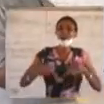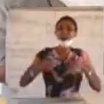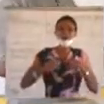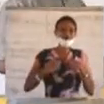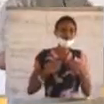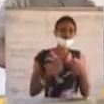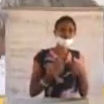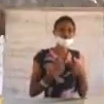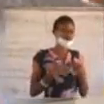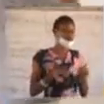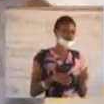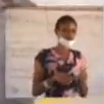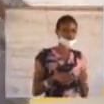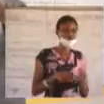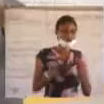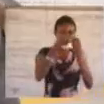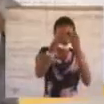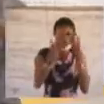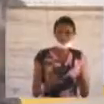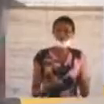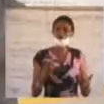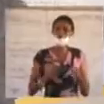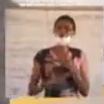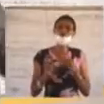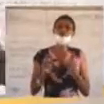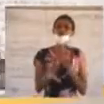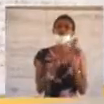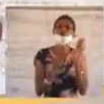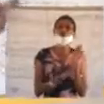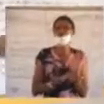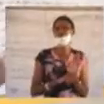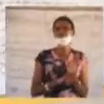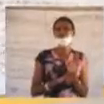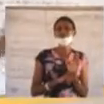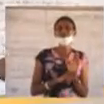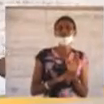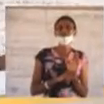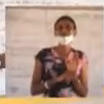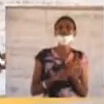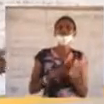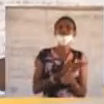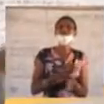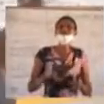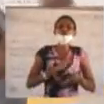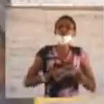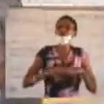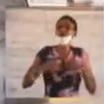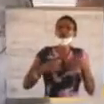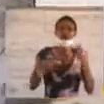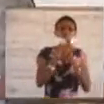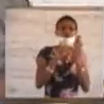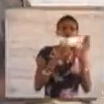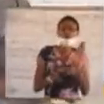They can even park on the highway and come out and misbehave, making others